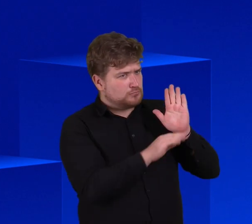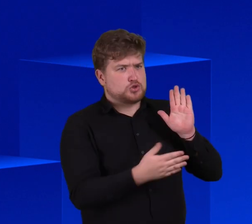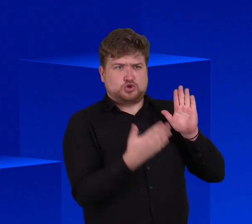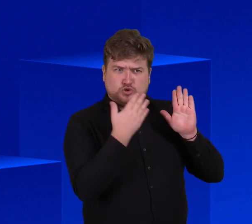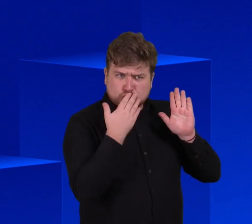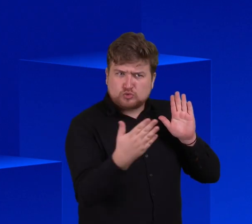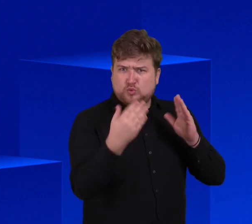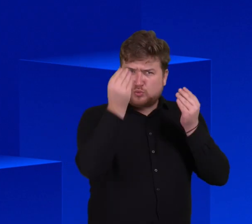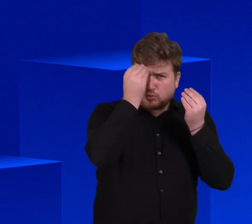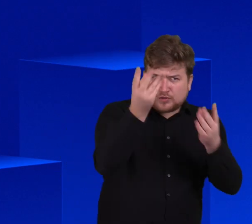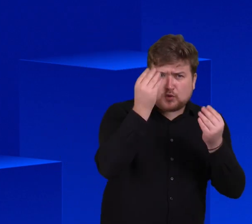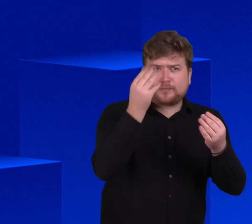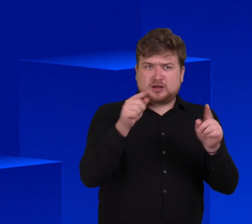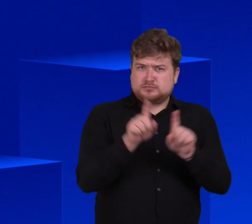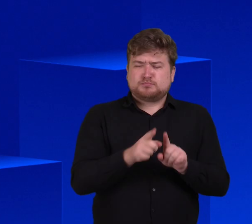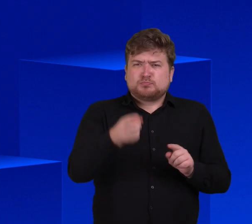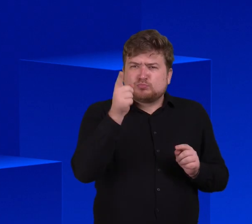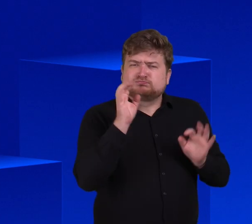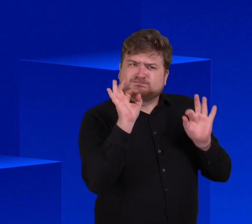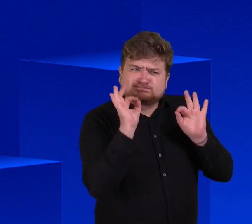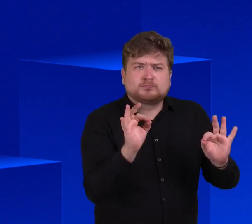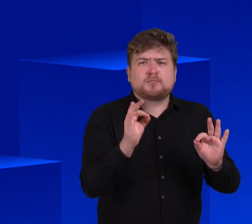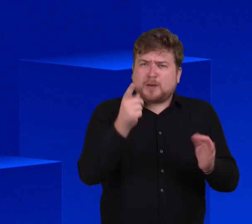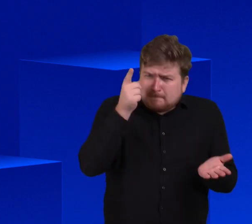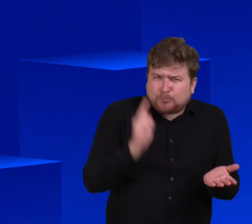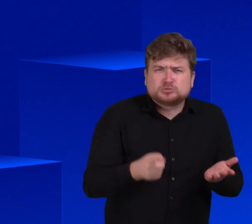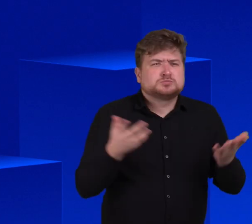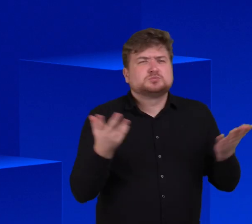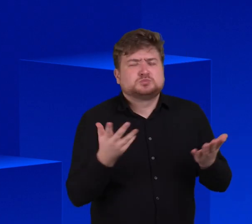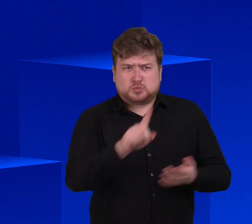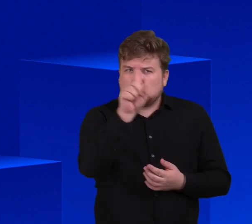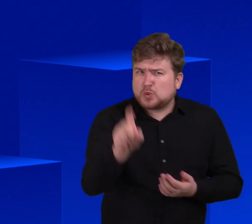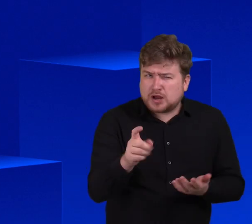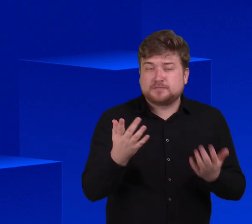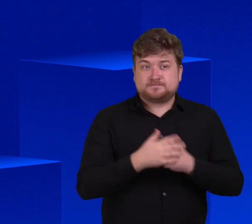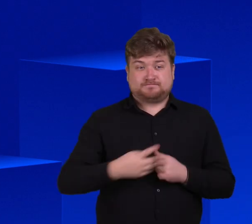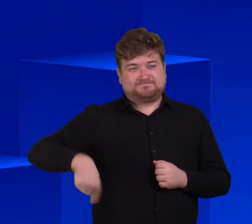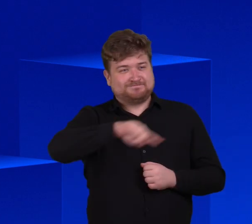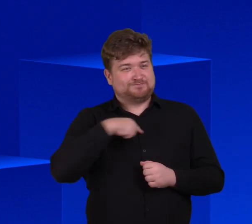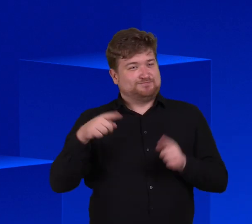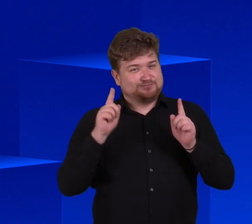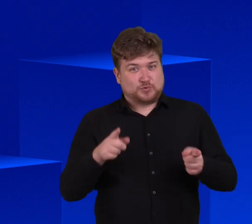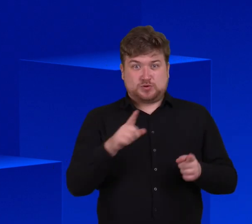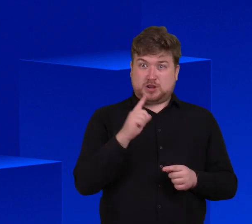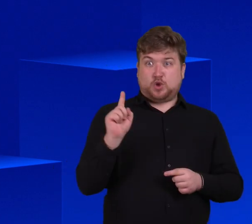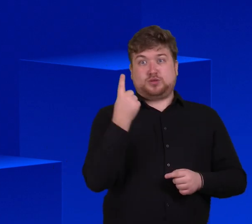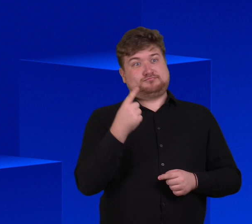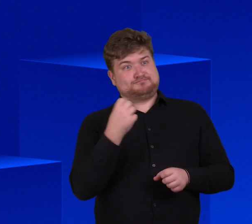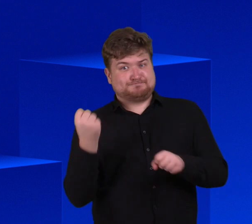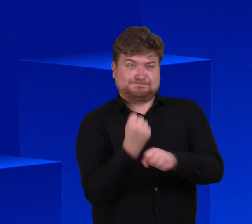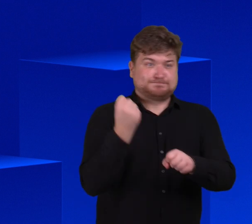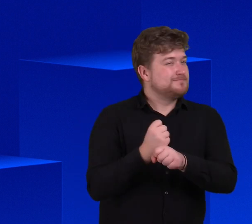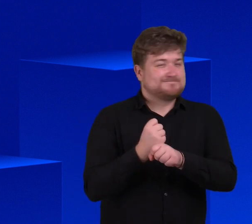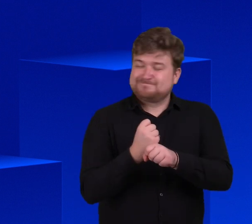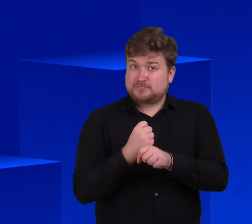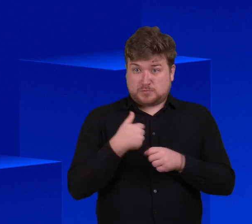territories are located somewhere in the space, and the space has seen dramatic transformation. In one of